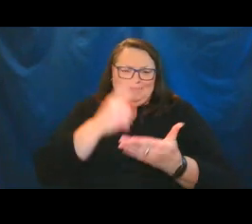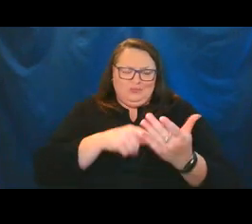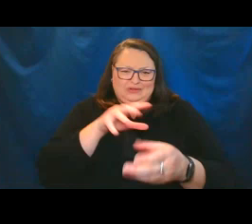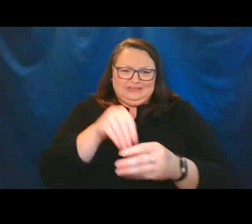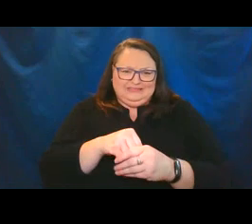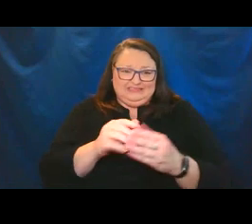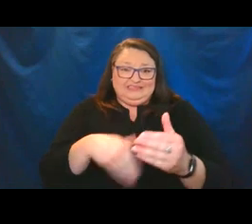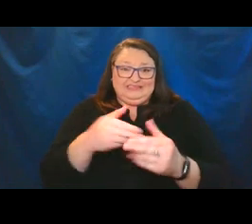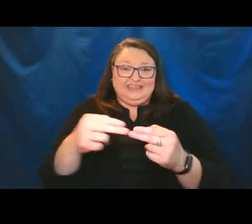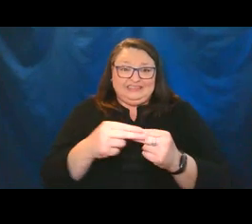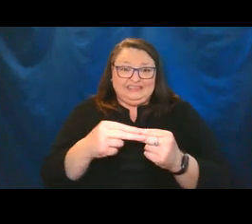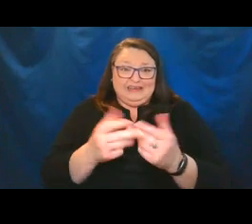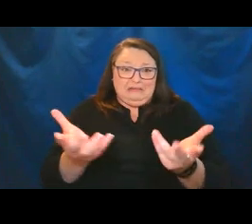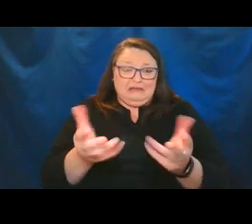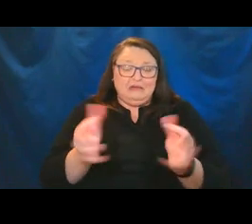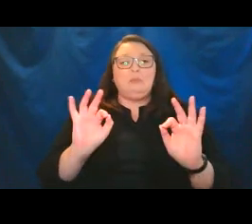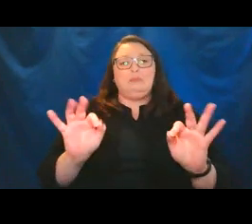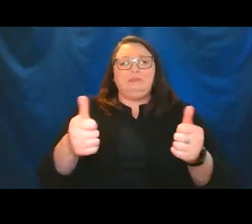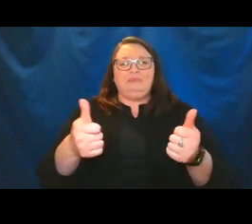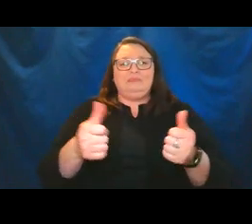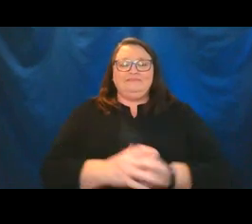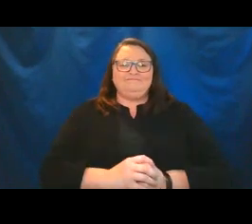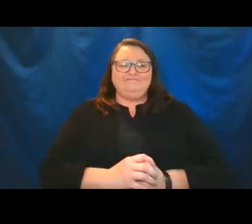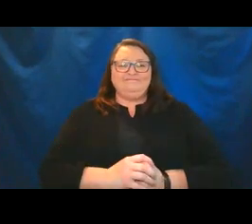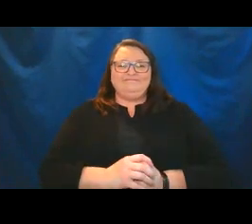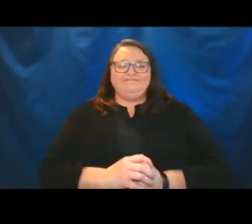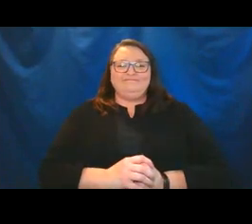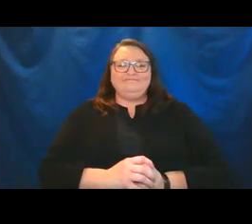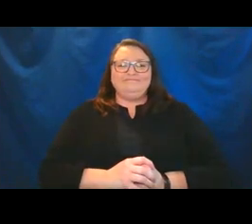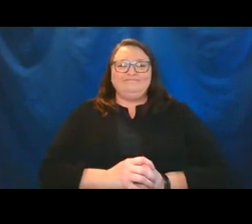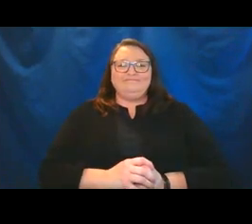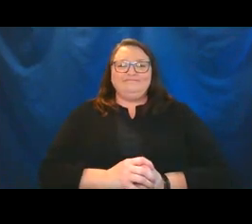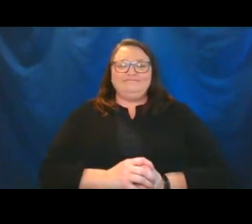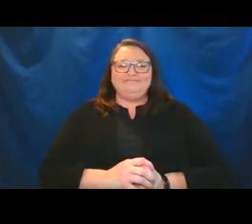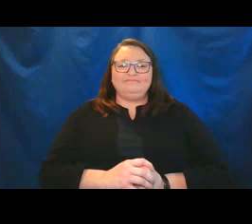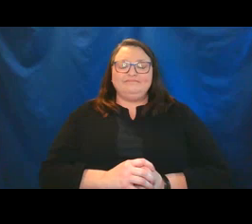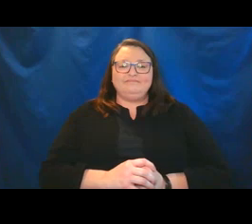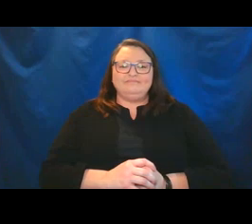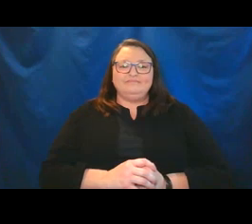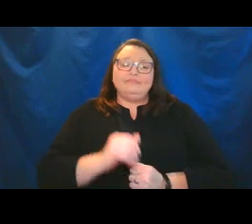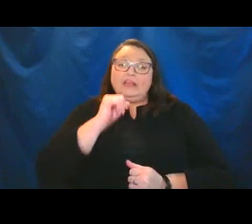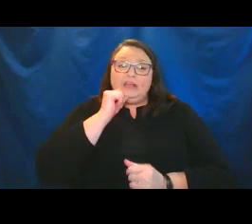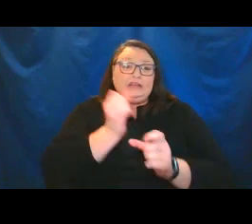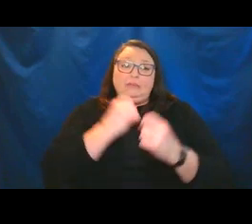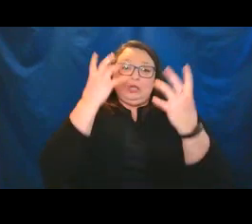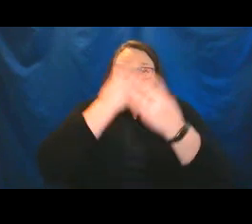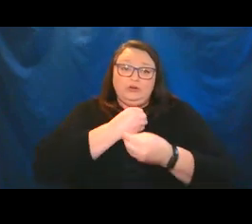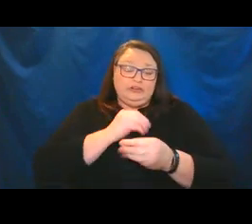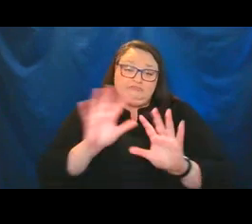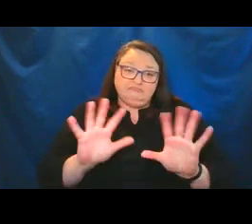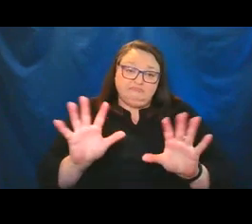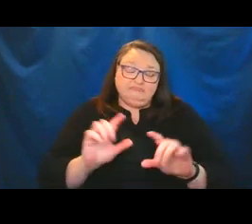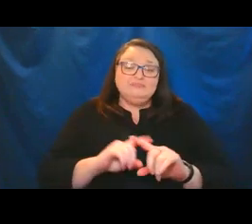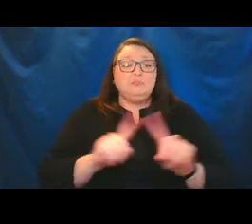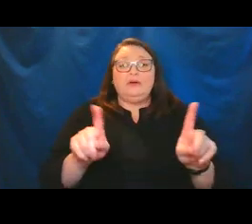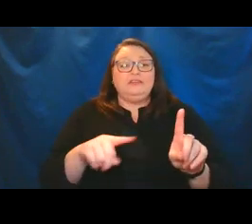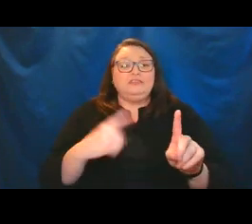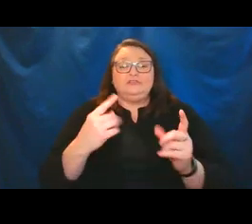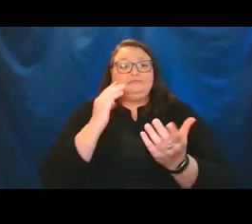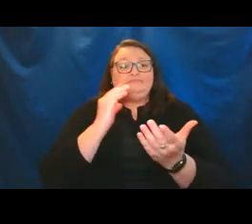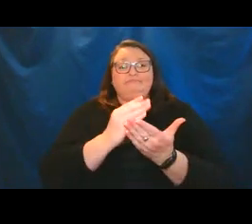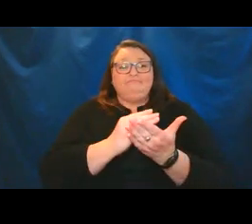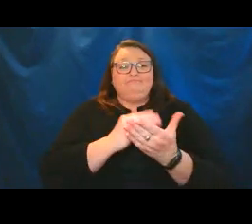the quick, perfect. Okay. So I didn't pretty this up at all. So I just going to talk about the